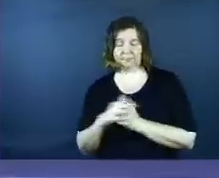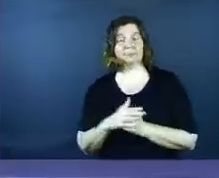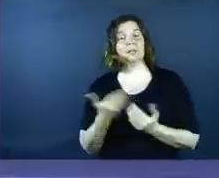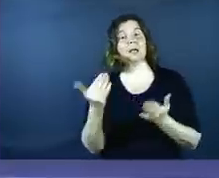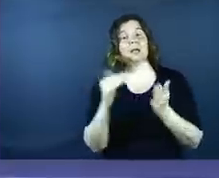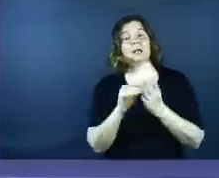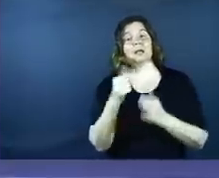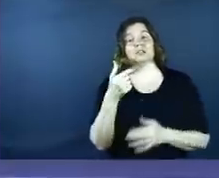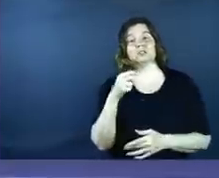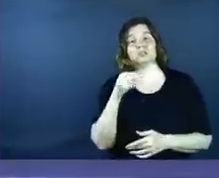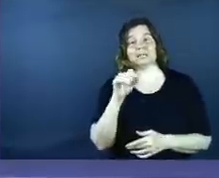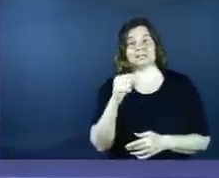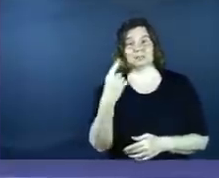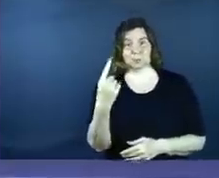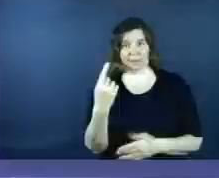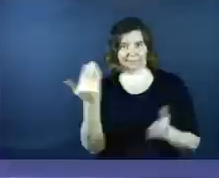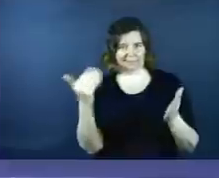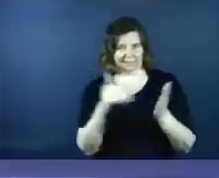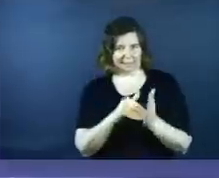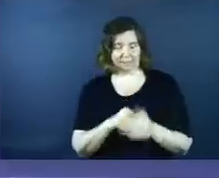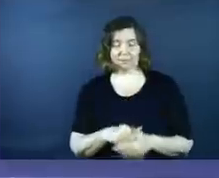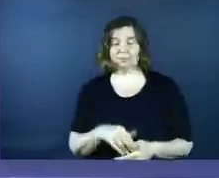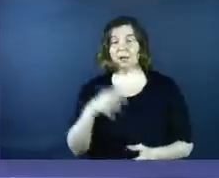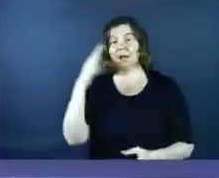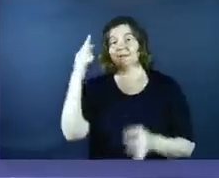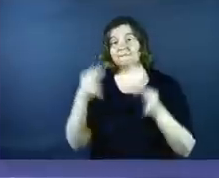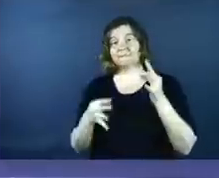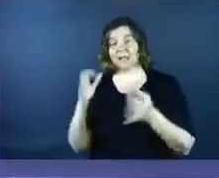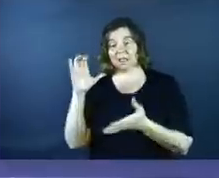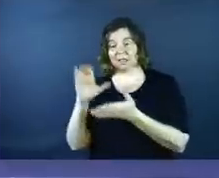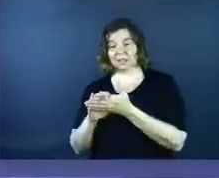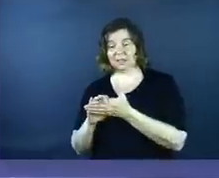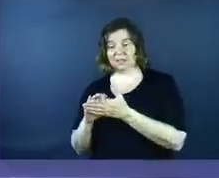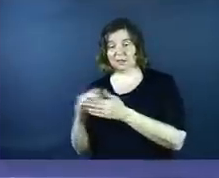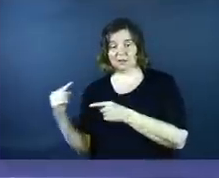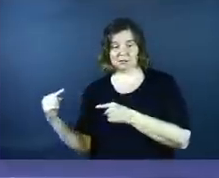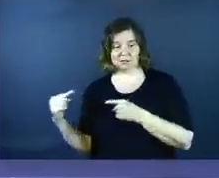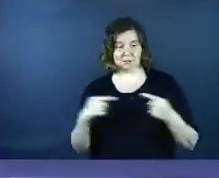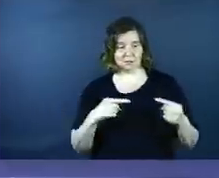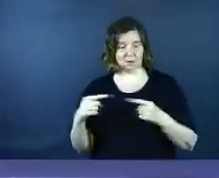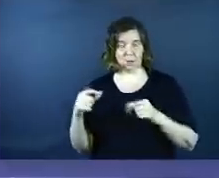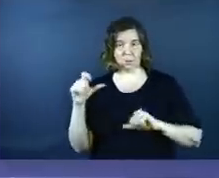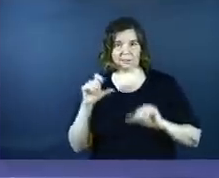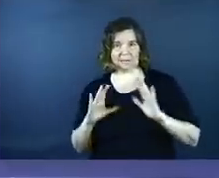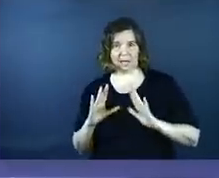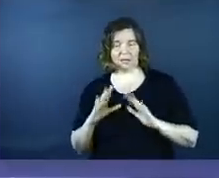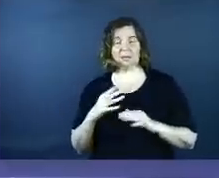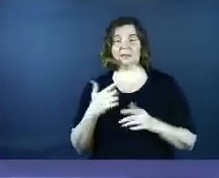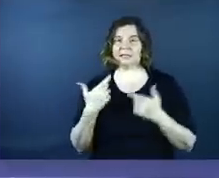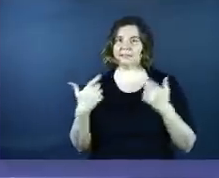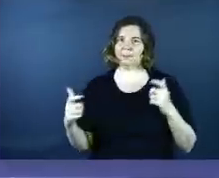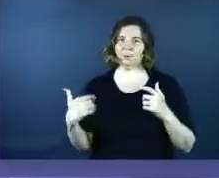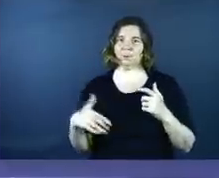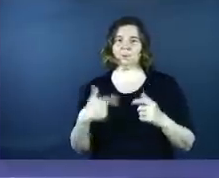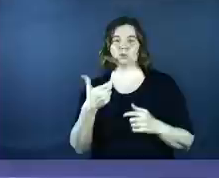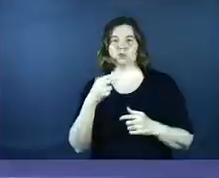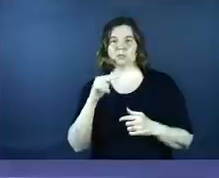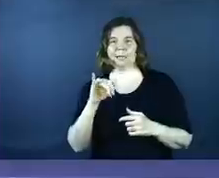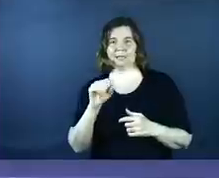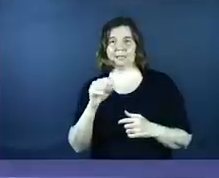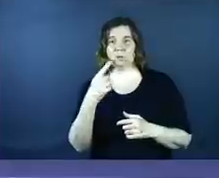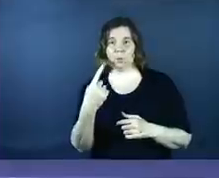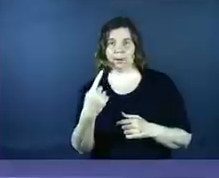Again, Genesis 1. Is faith at war with science? This is the big battleground, if there is one, is Genesis